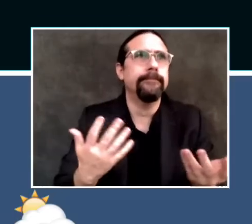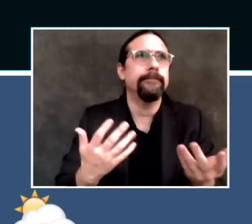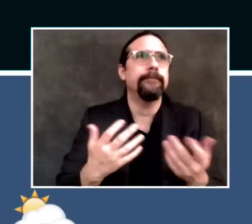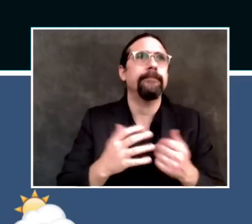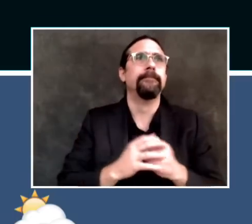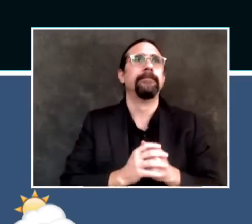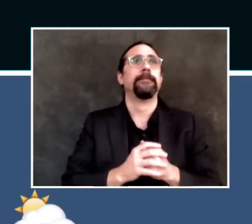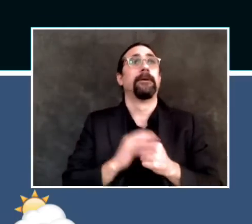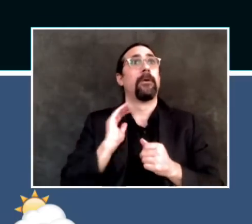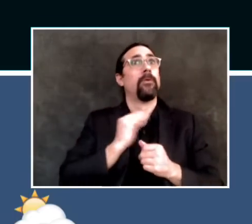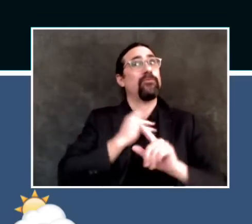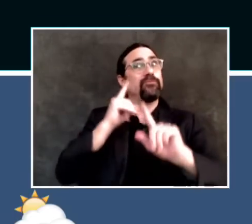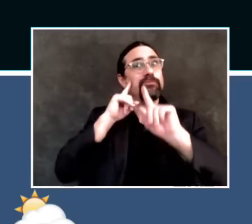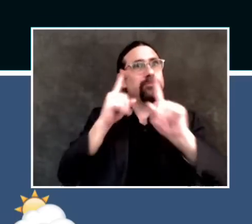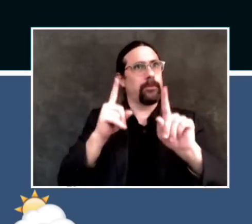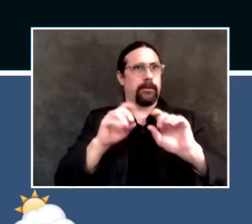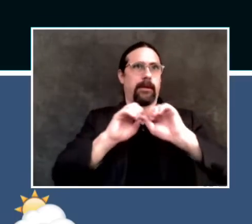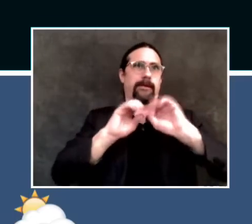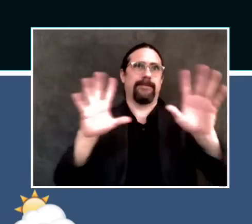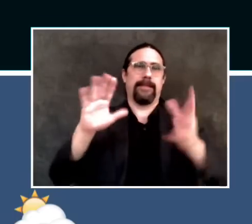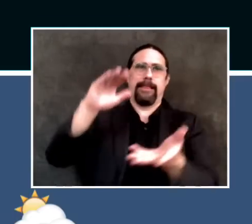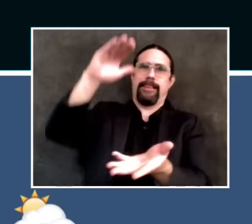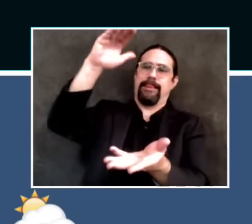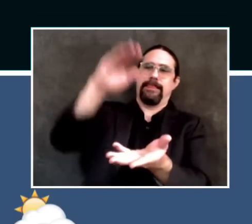and obviously many, many lives are saved?